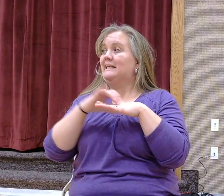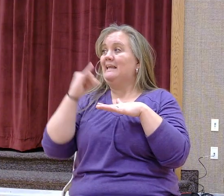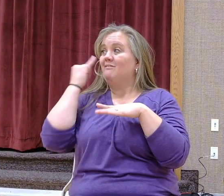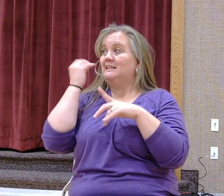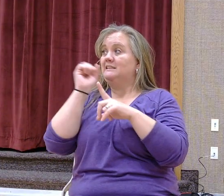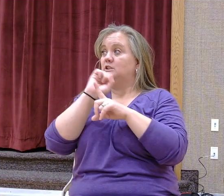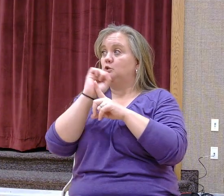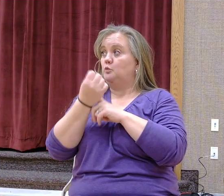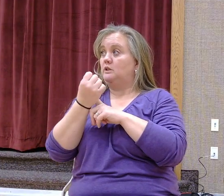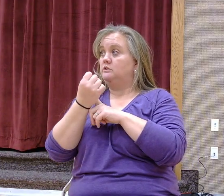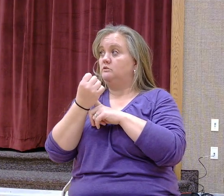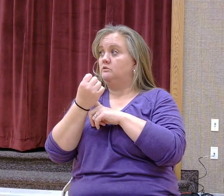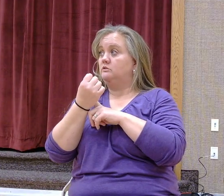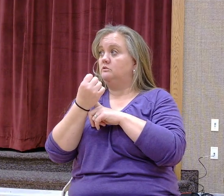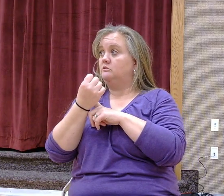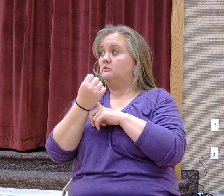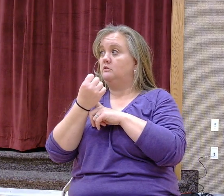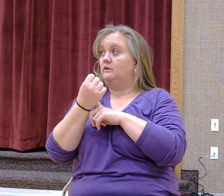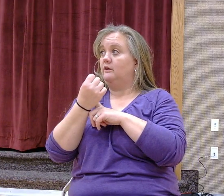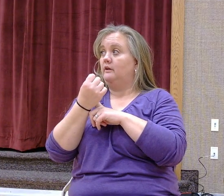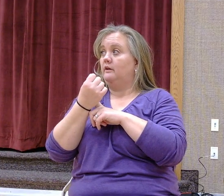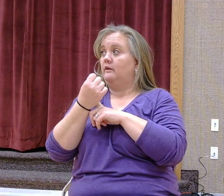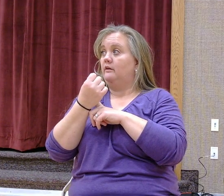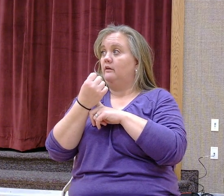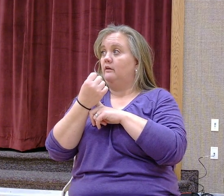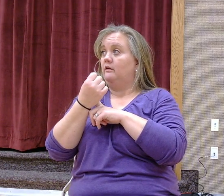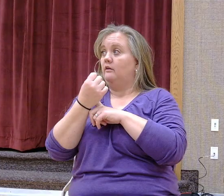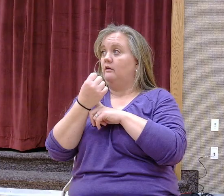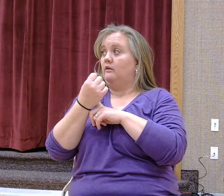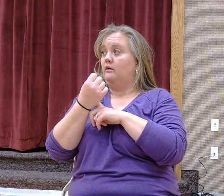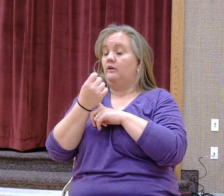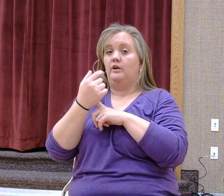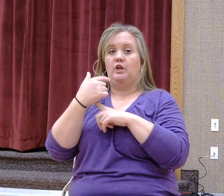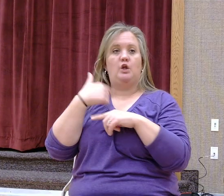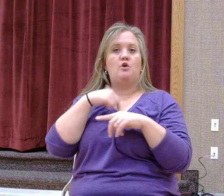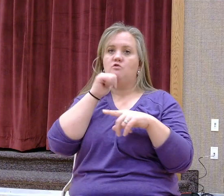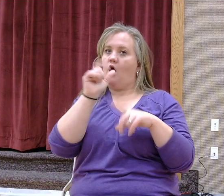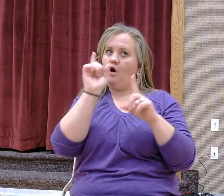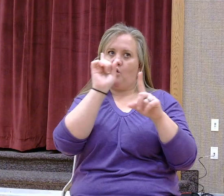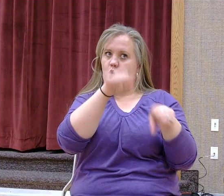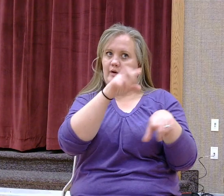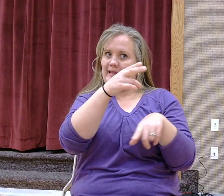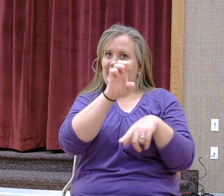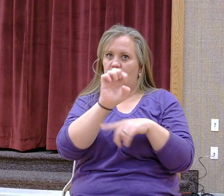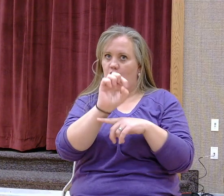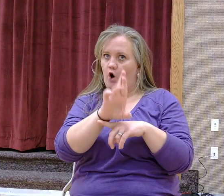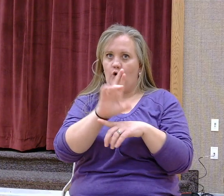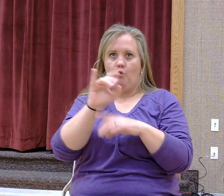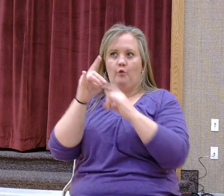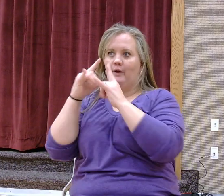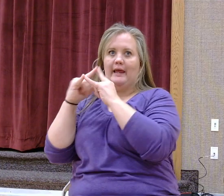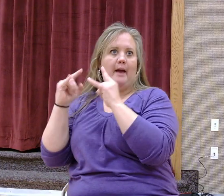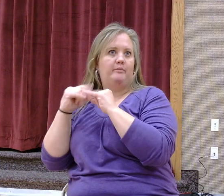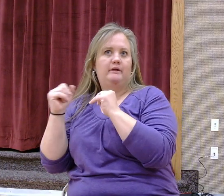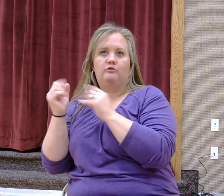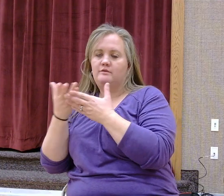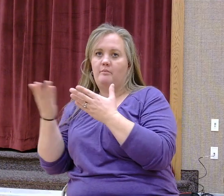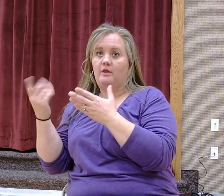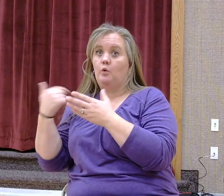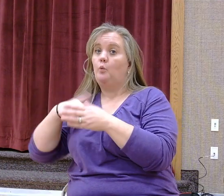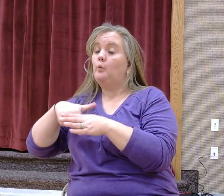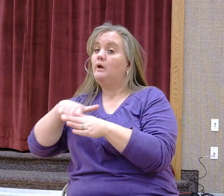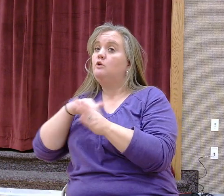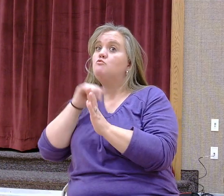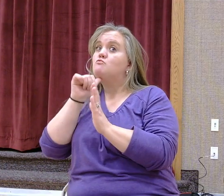situation, we're talking some situation where you're not getting these into the ER, you're managing this at home or out on a camping trip, we do